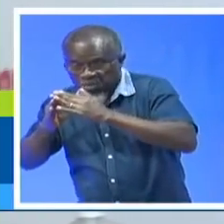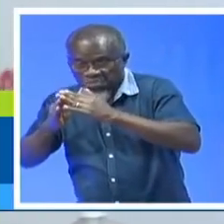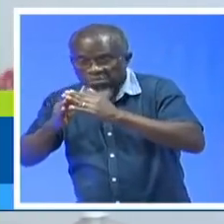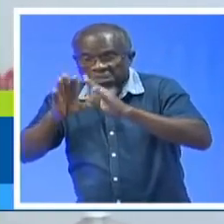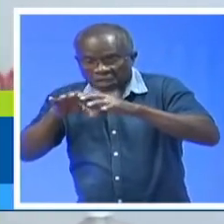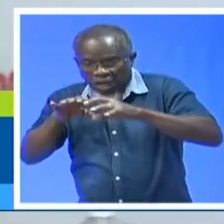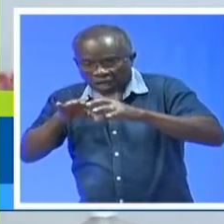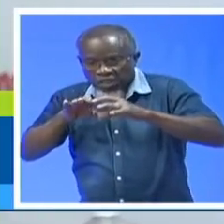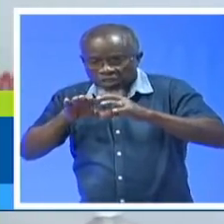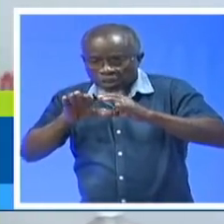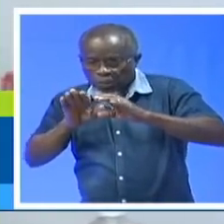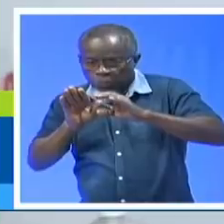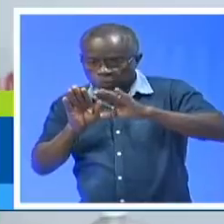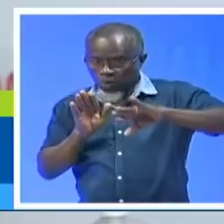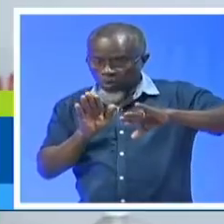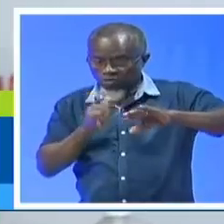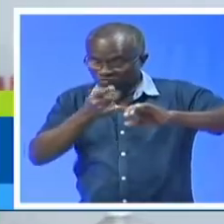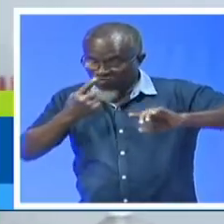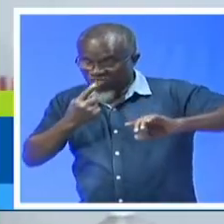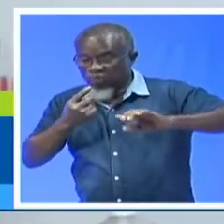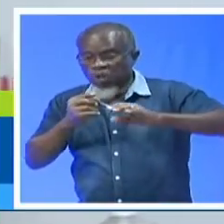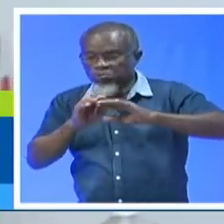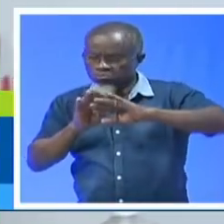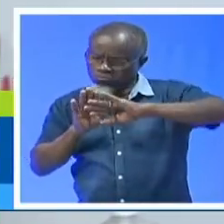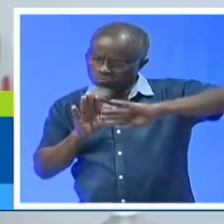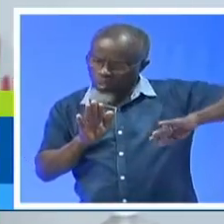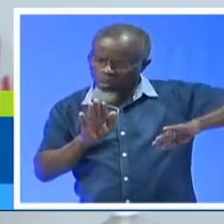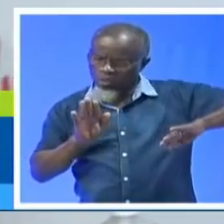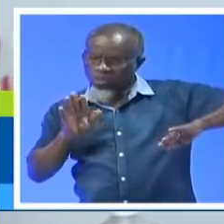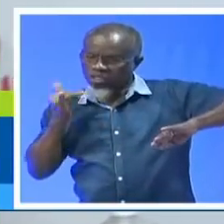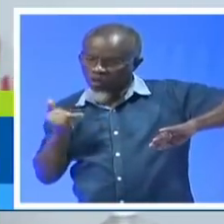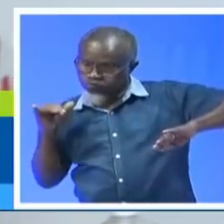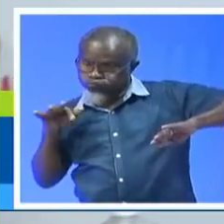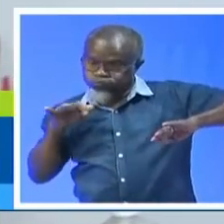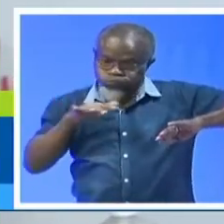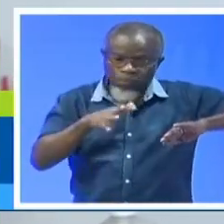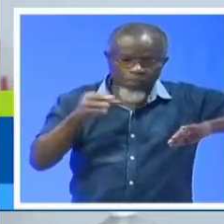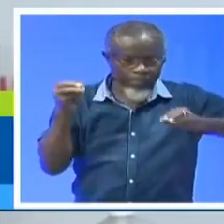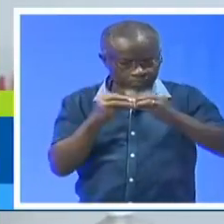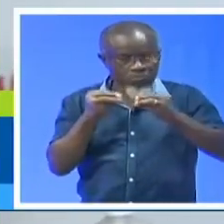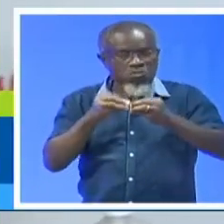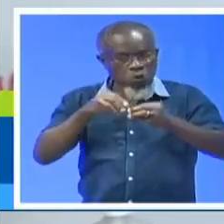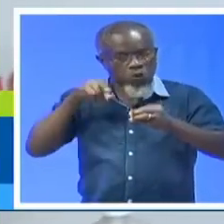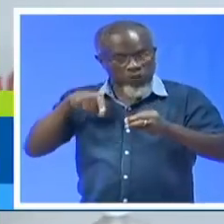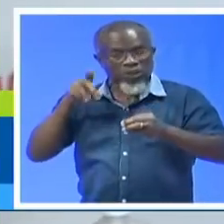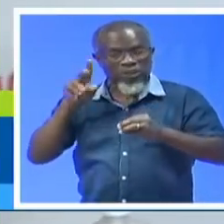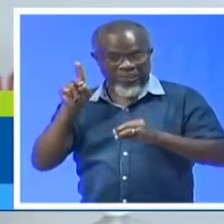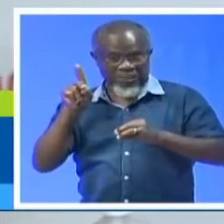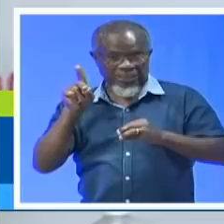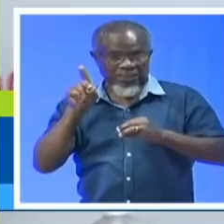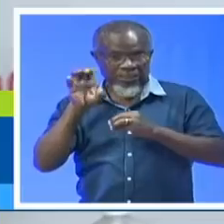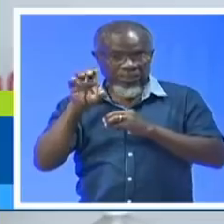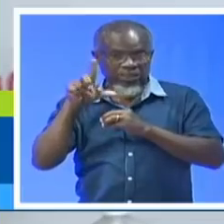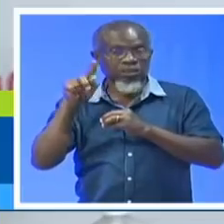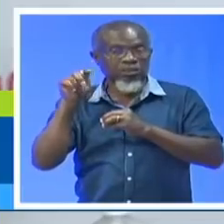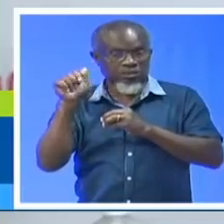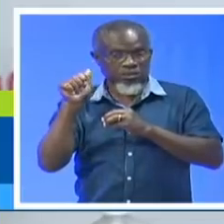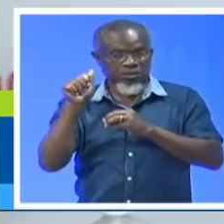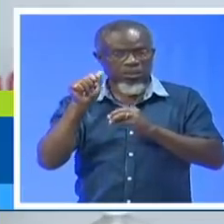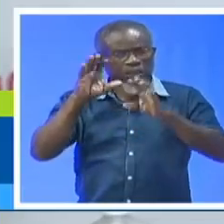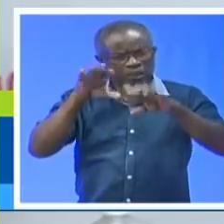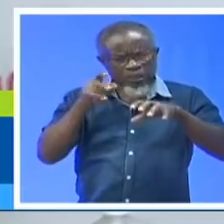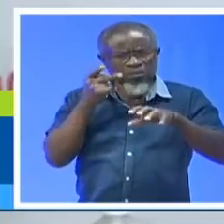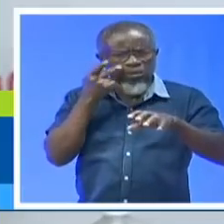the dominant variant. And because it is a more transmissible variant, it tends to lead to